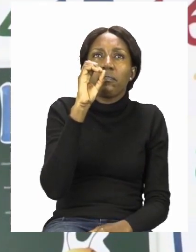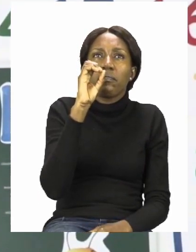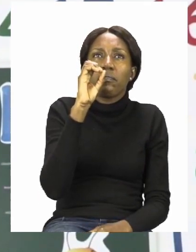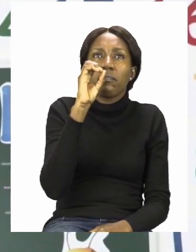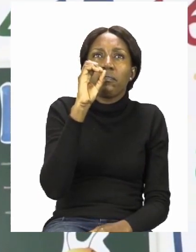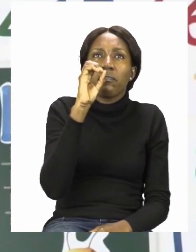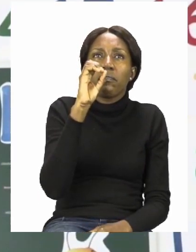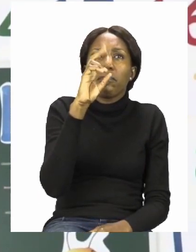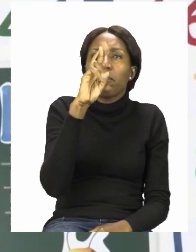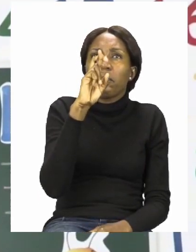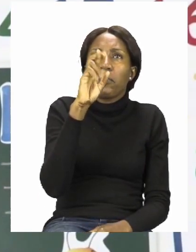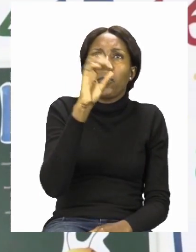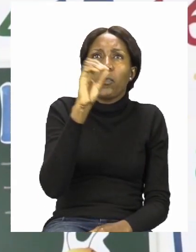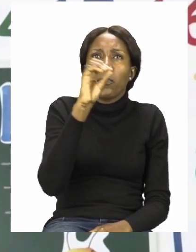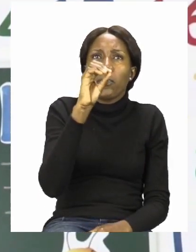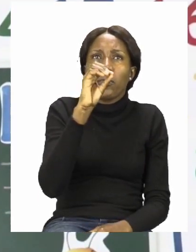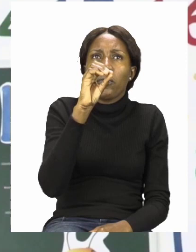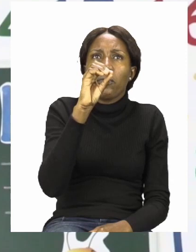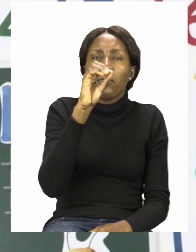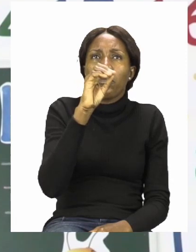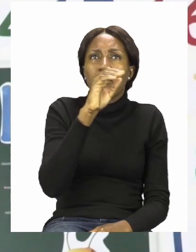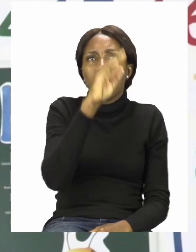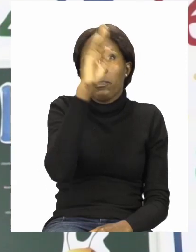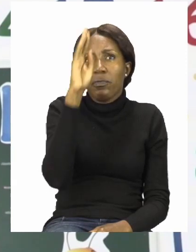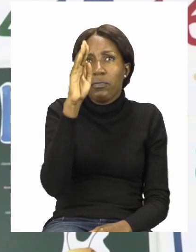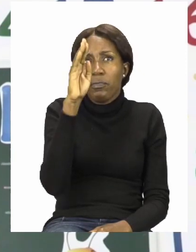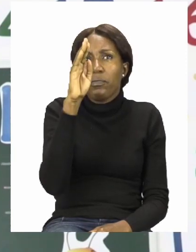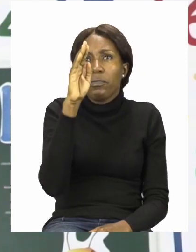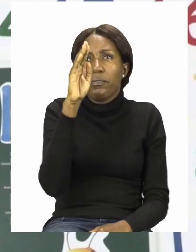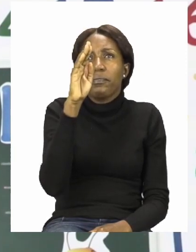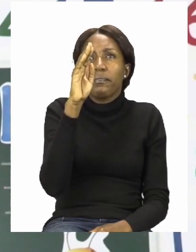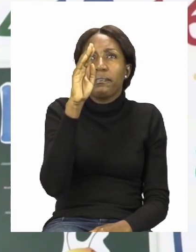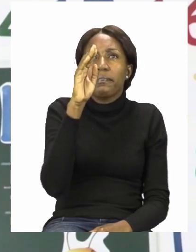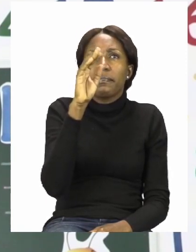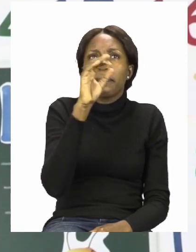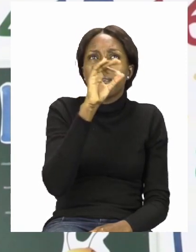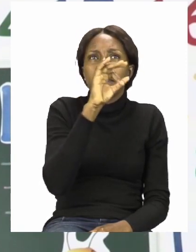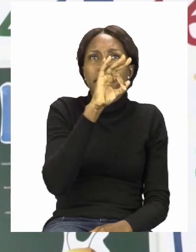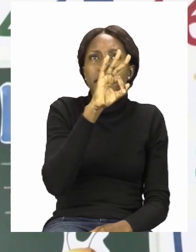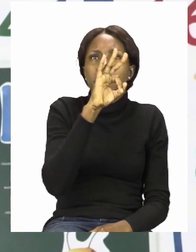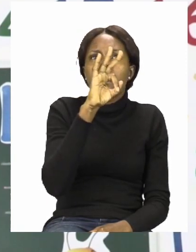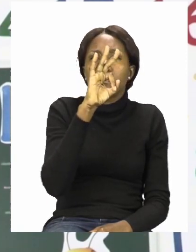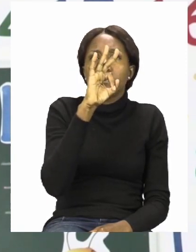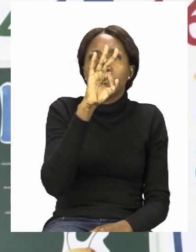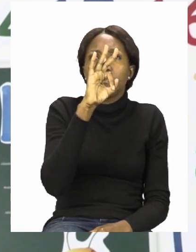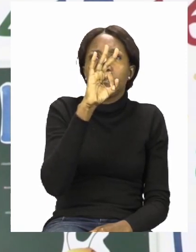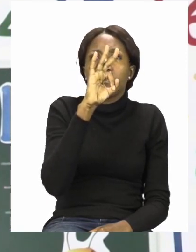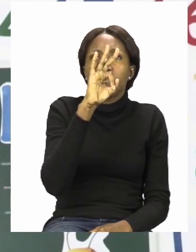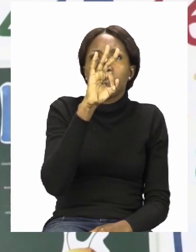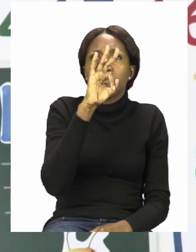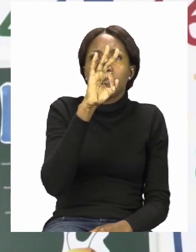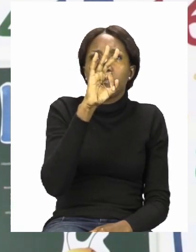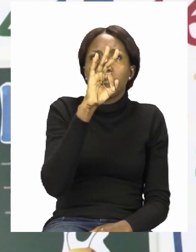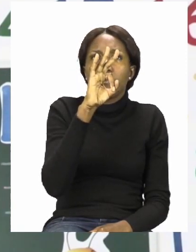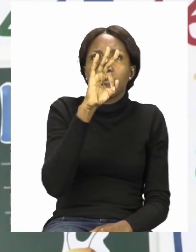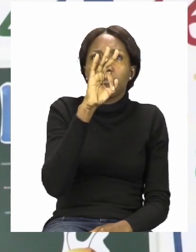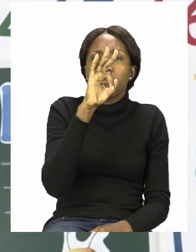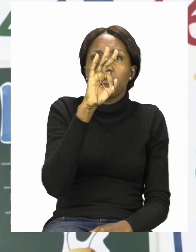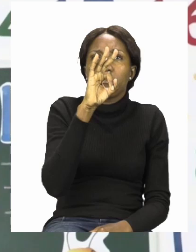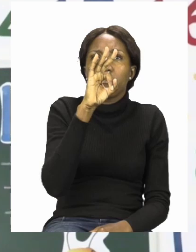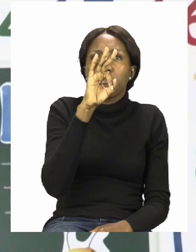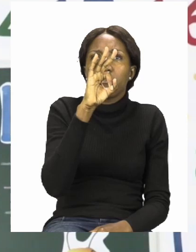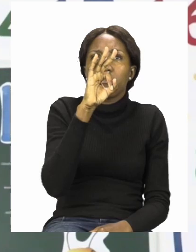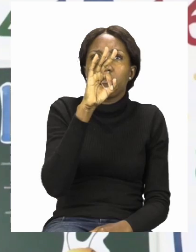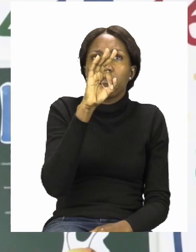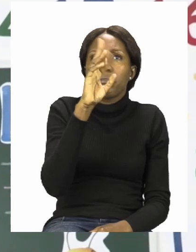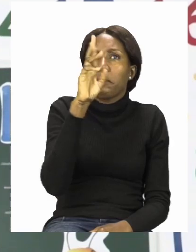there's no r going down. So we cannot use that one. There's an o here, but there's no